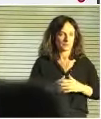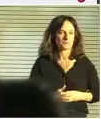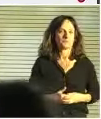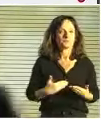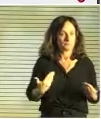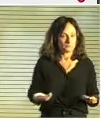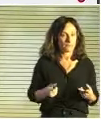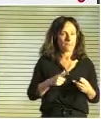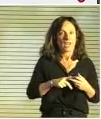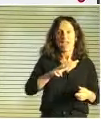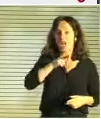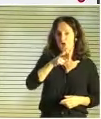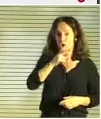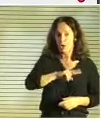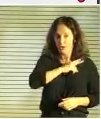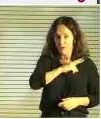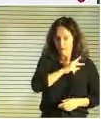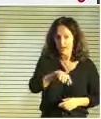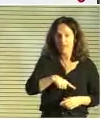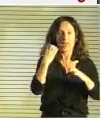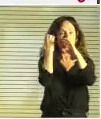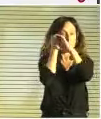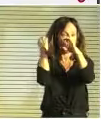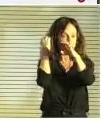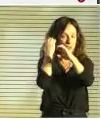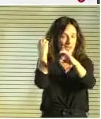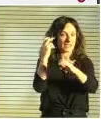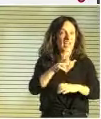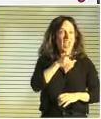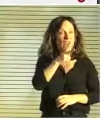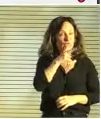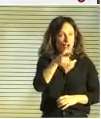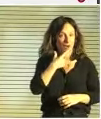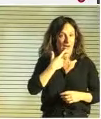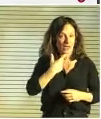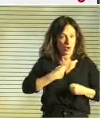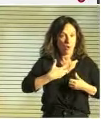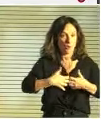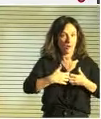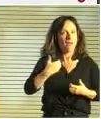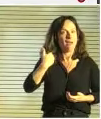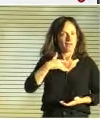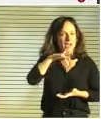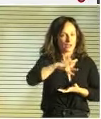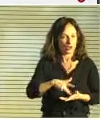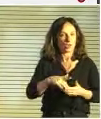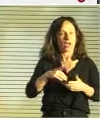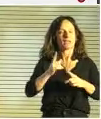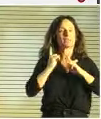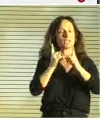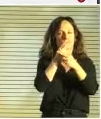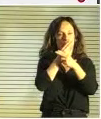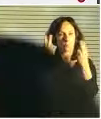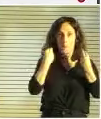hydrogen coaches. So they use it for the public transport in the city. That is not the same we need in the tourism industry, because in the tourism